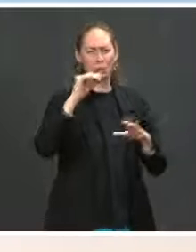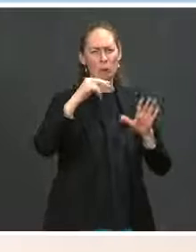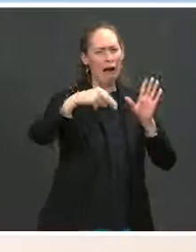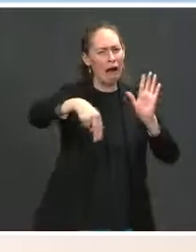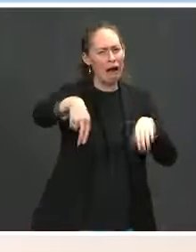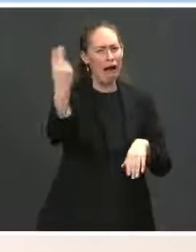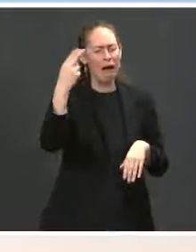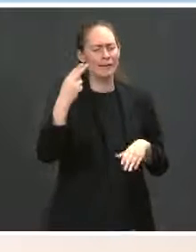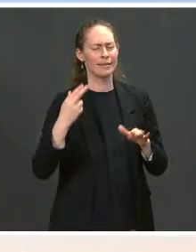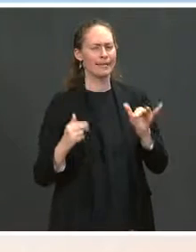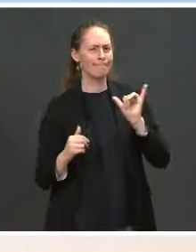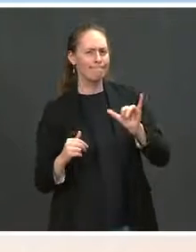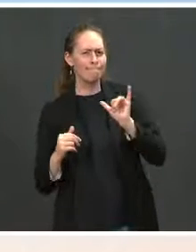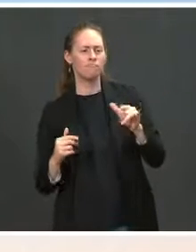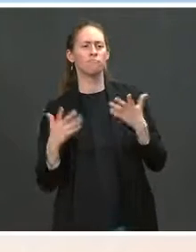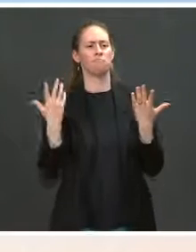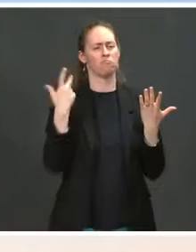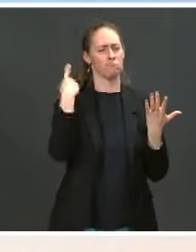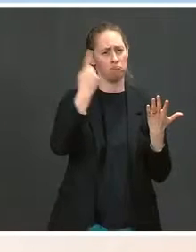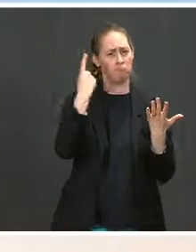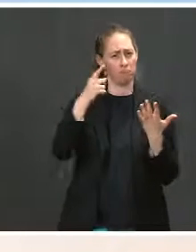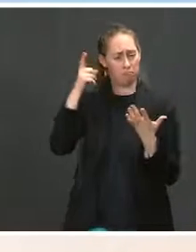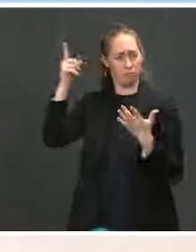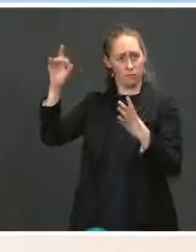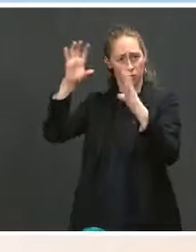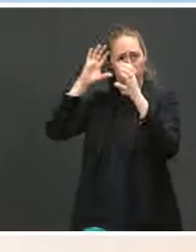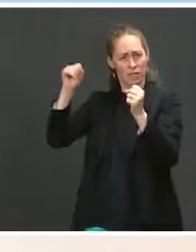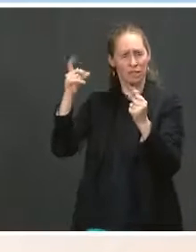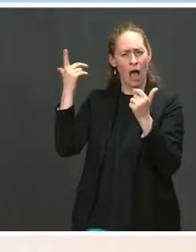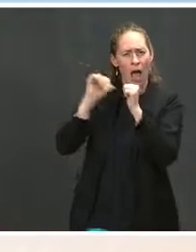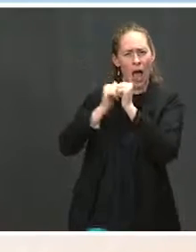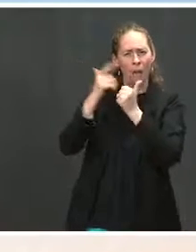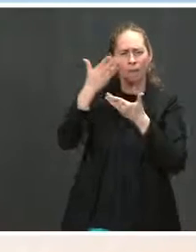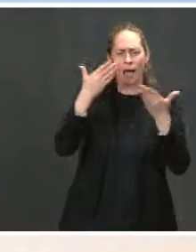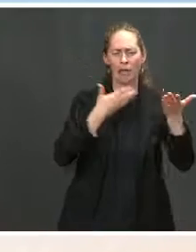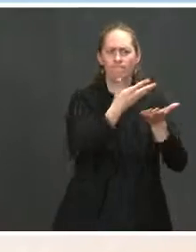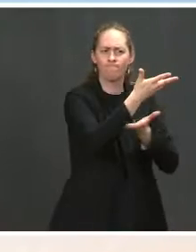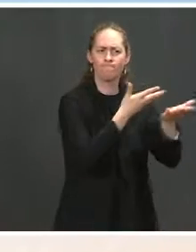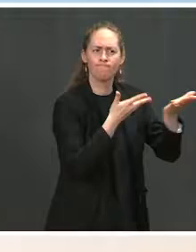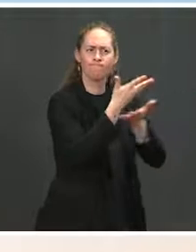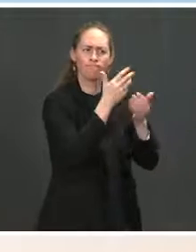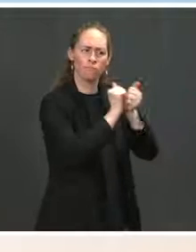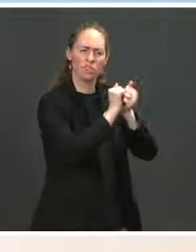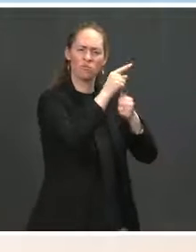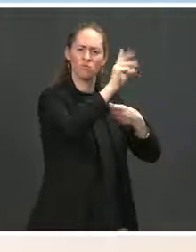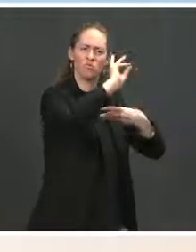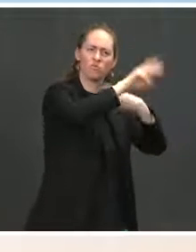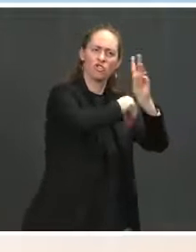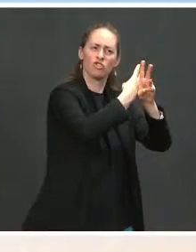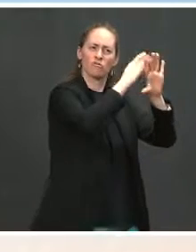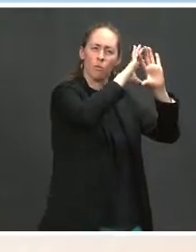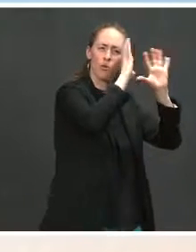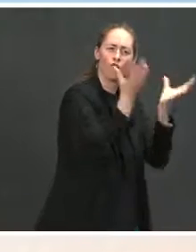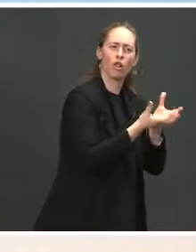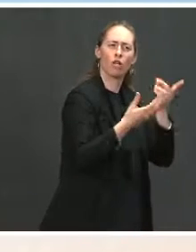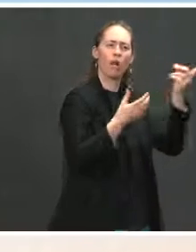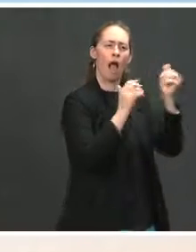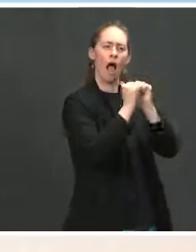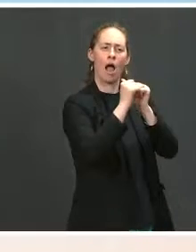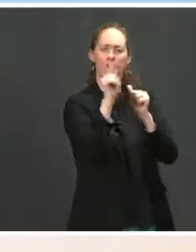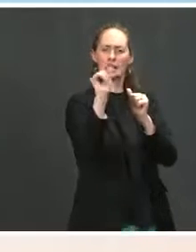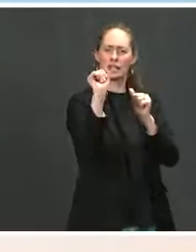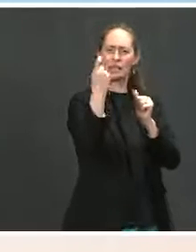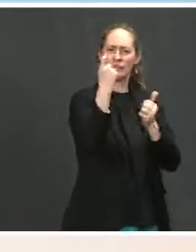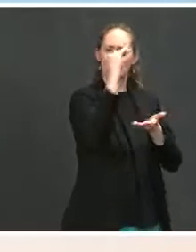what the administration plans to do to negotiate to get countries around the world on board with the number, or the number he's proposed, or a